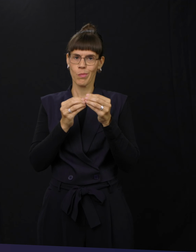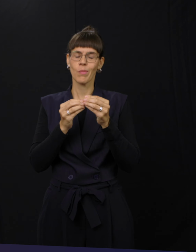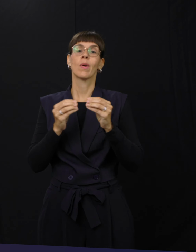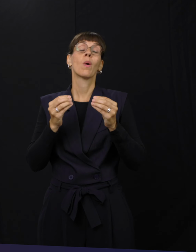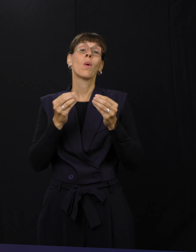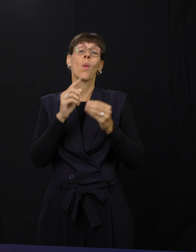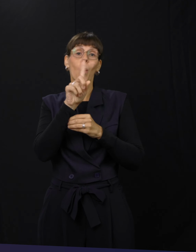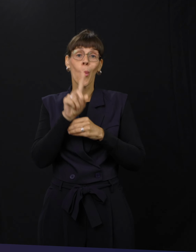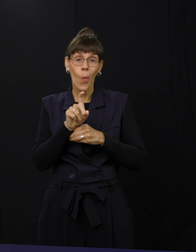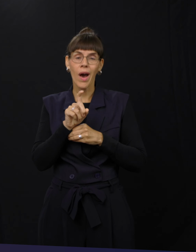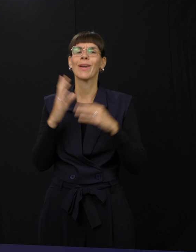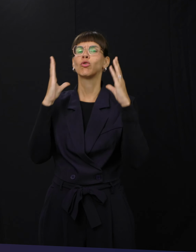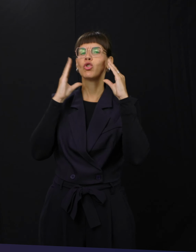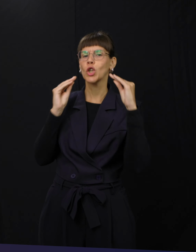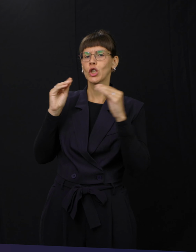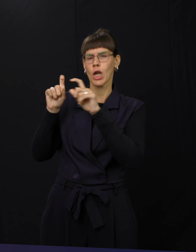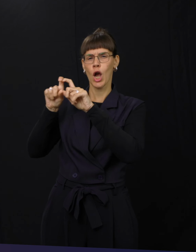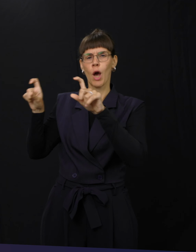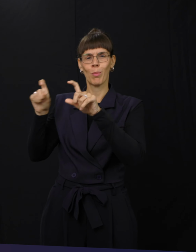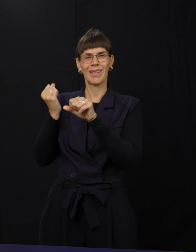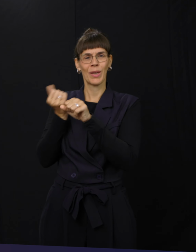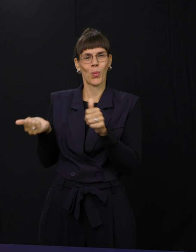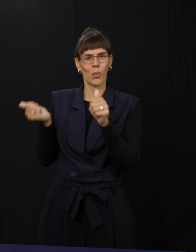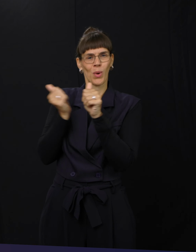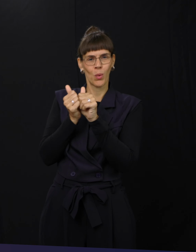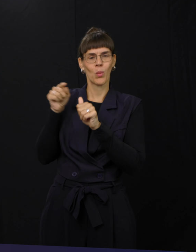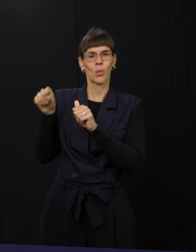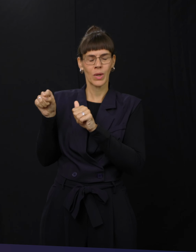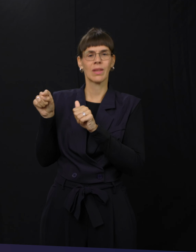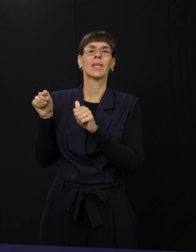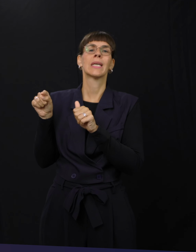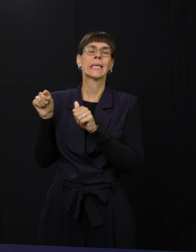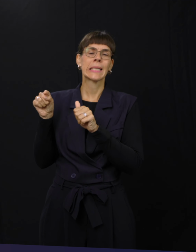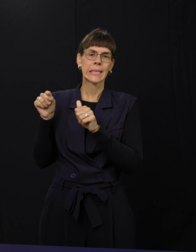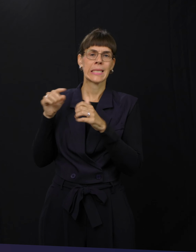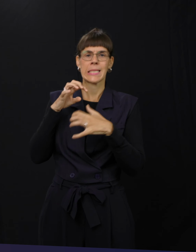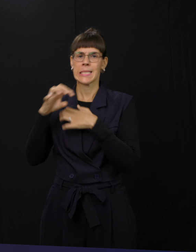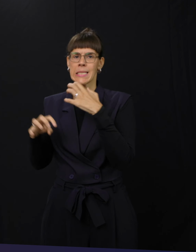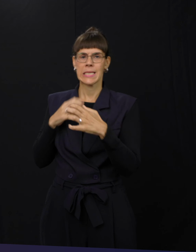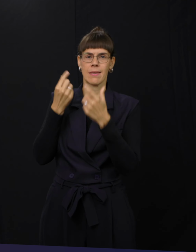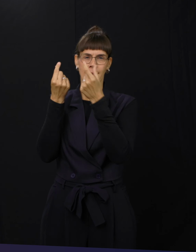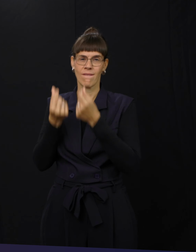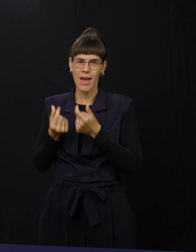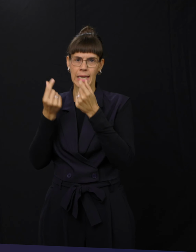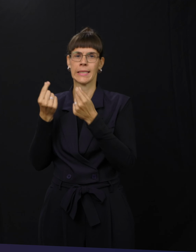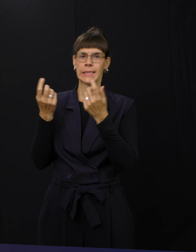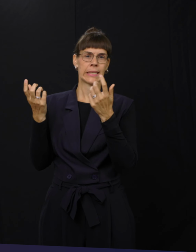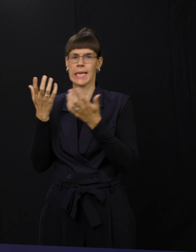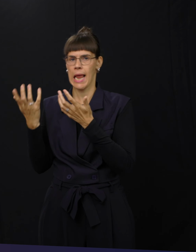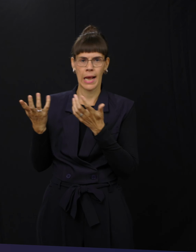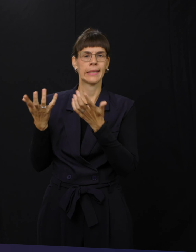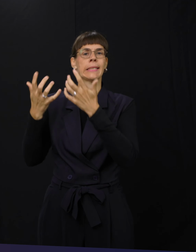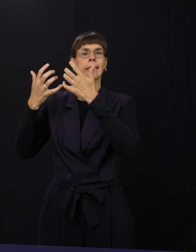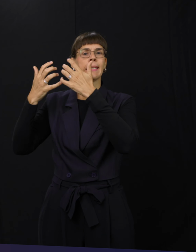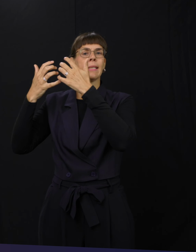the Dutch biotech company that we teamed up with ended up in financial trouble. Aha. So they had to stop